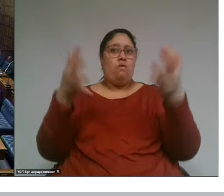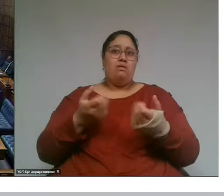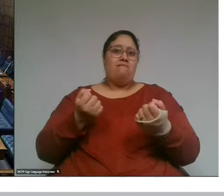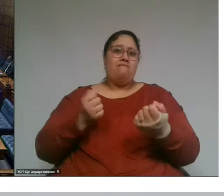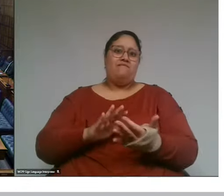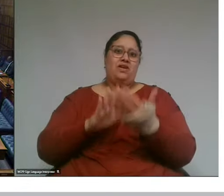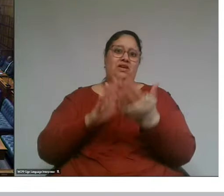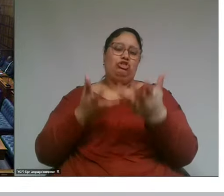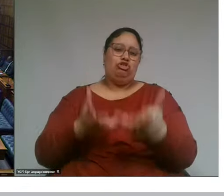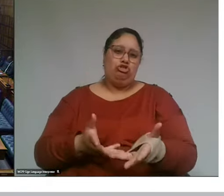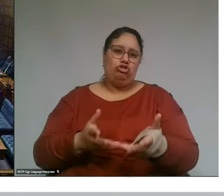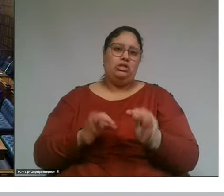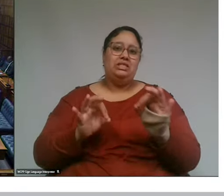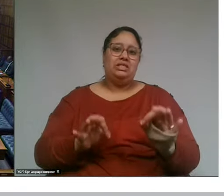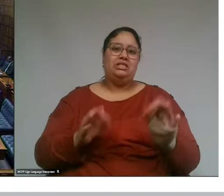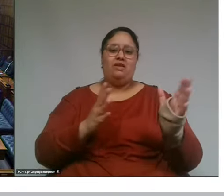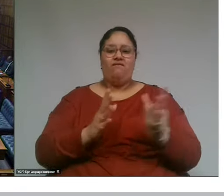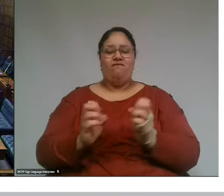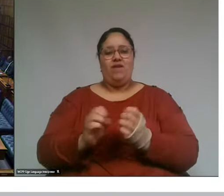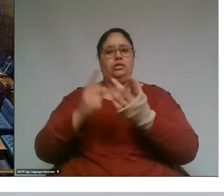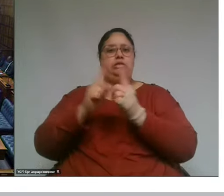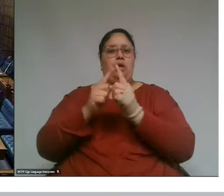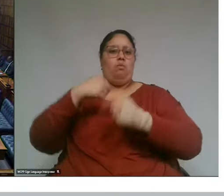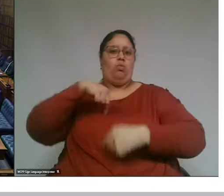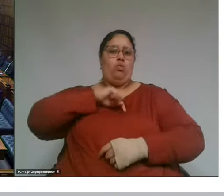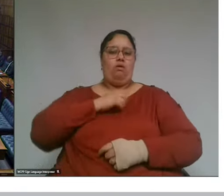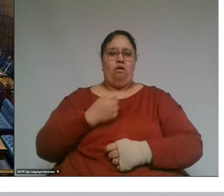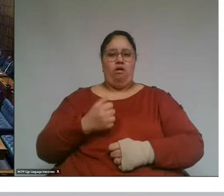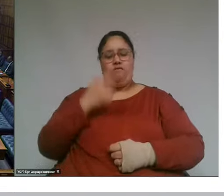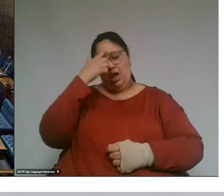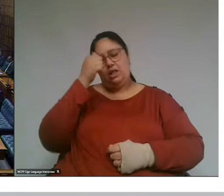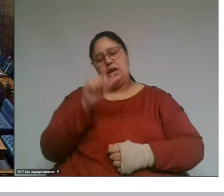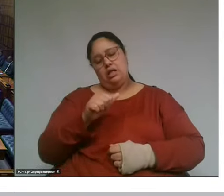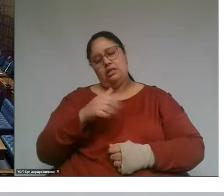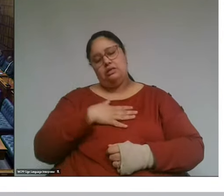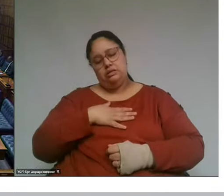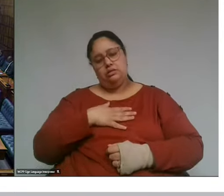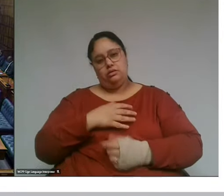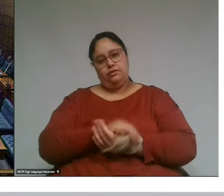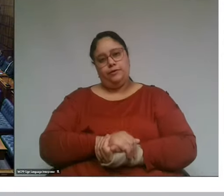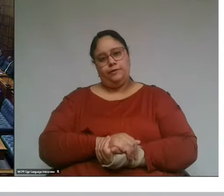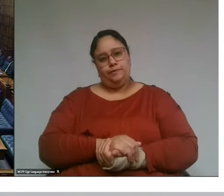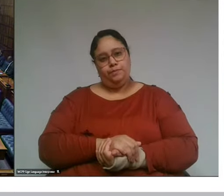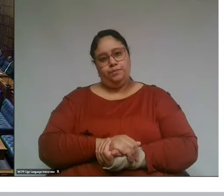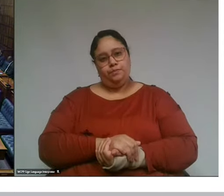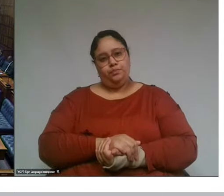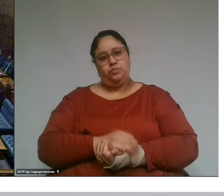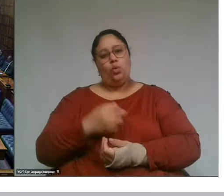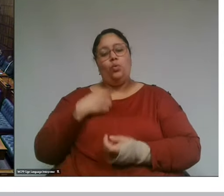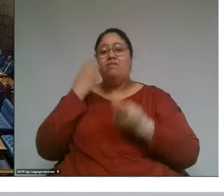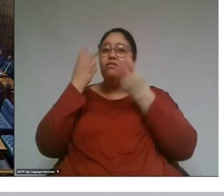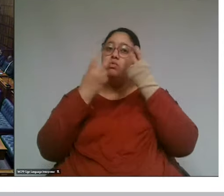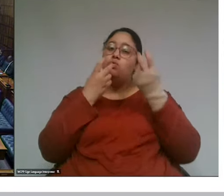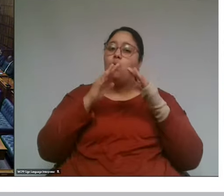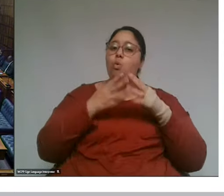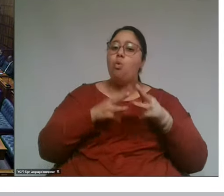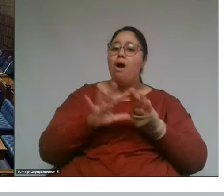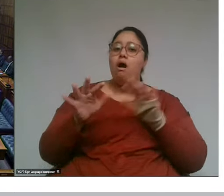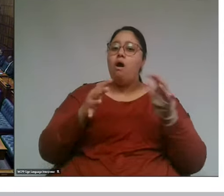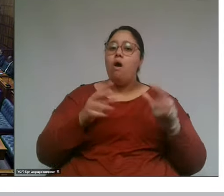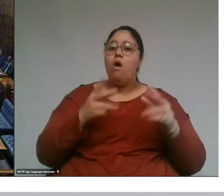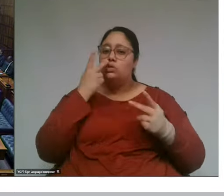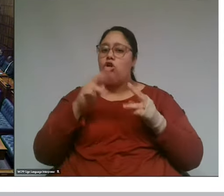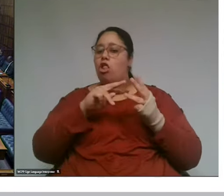facing and that faces us as well as the Atlantis SE said we've looked at ways to look at